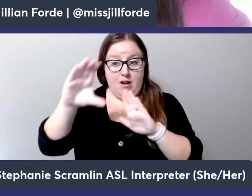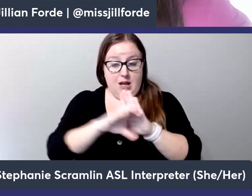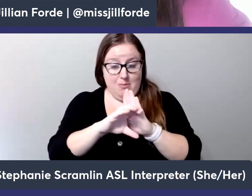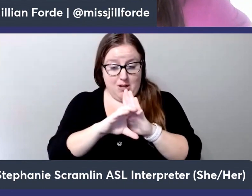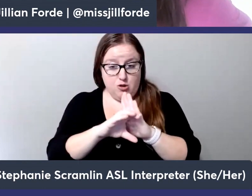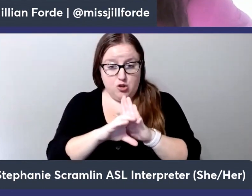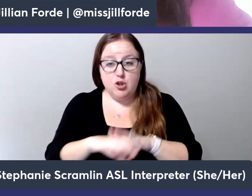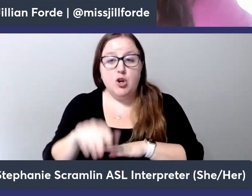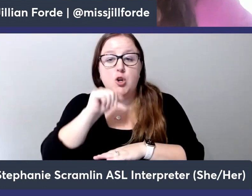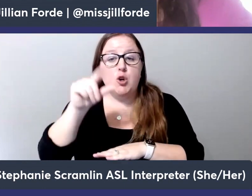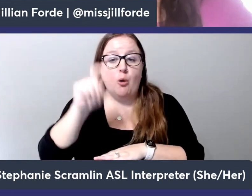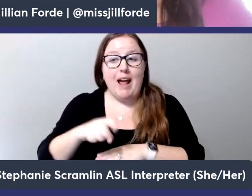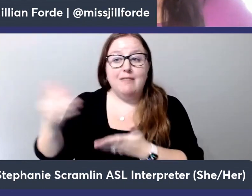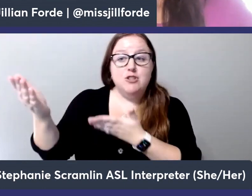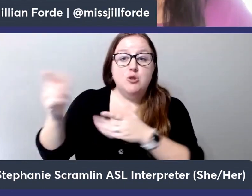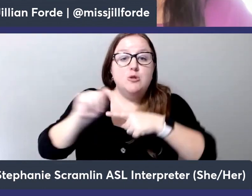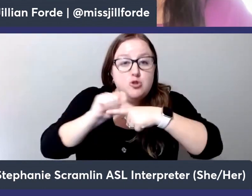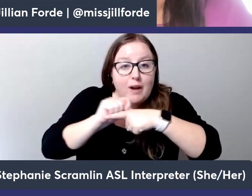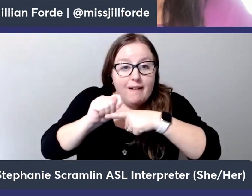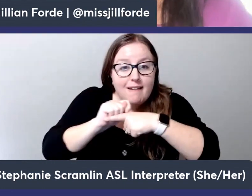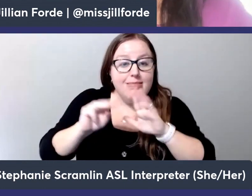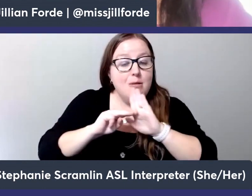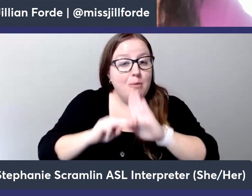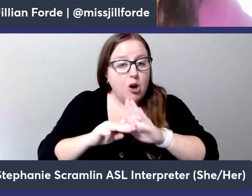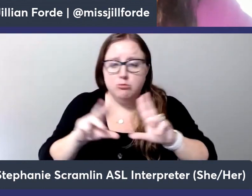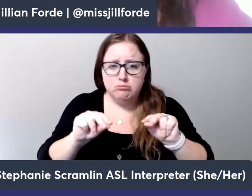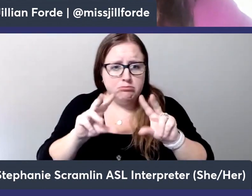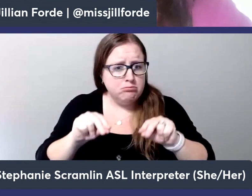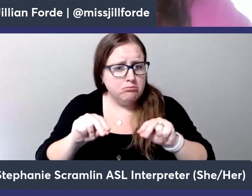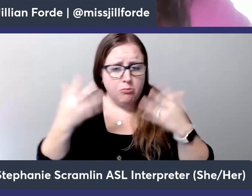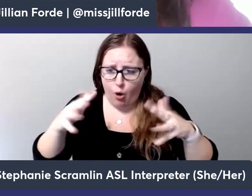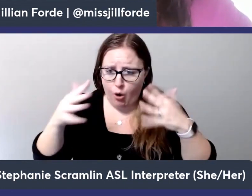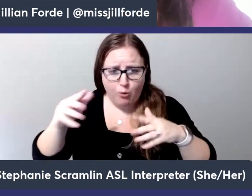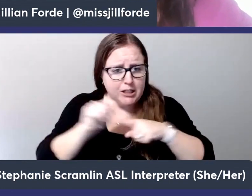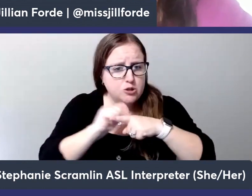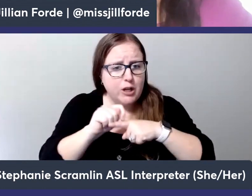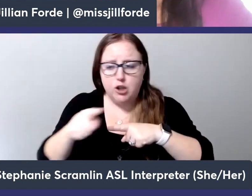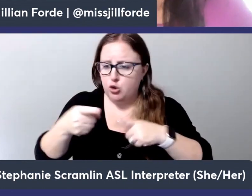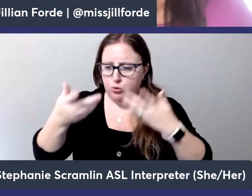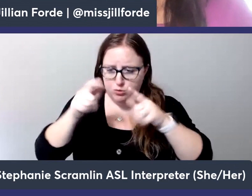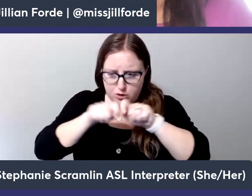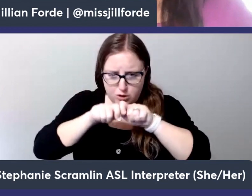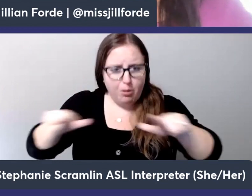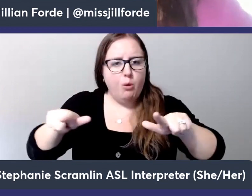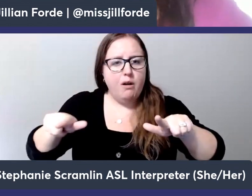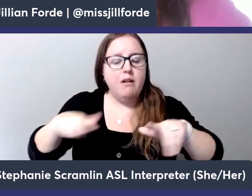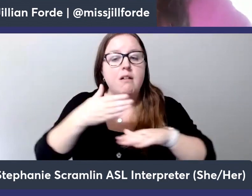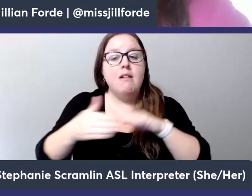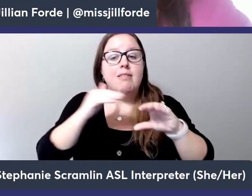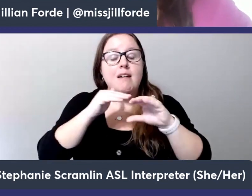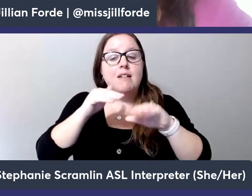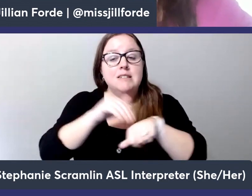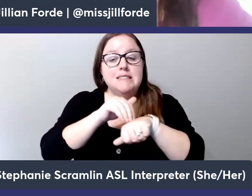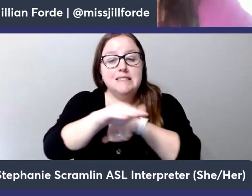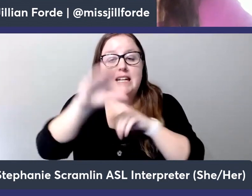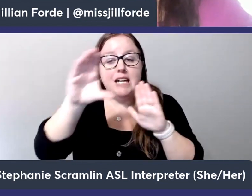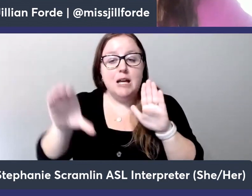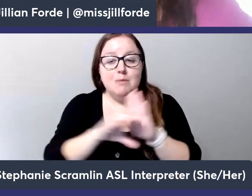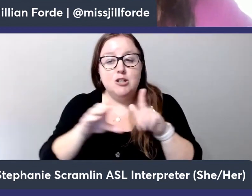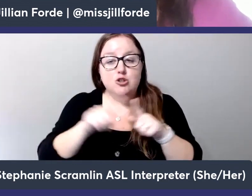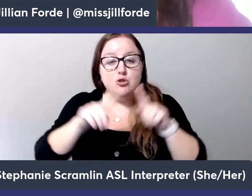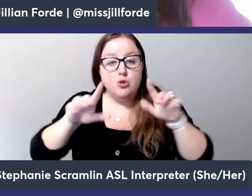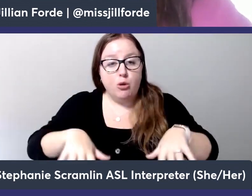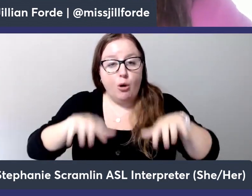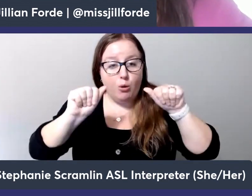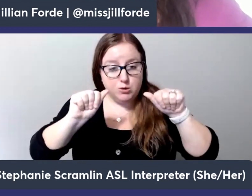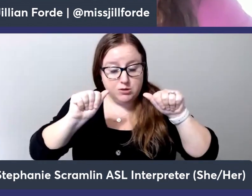you don't need to train the model. It is a pre-trained model. You just deploy it and then send an image to the hosting